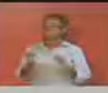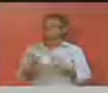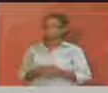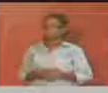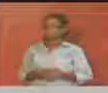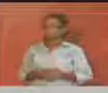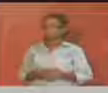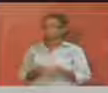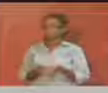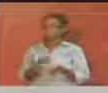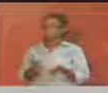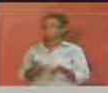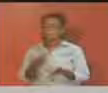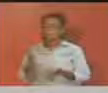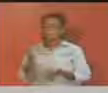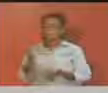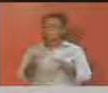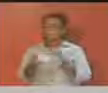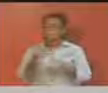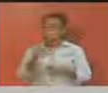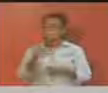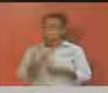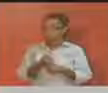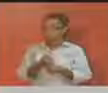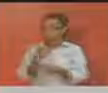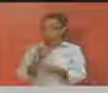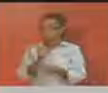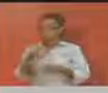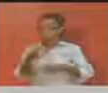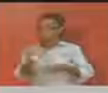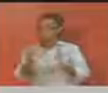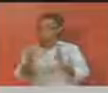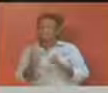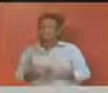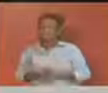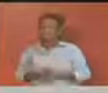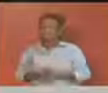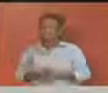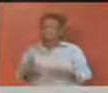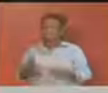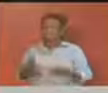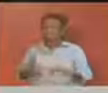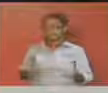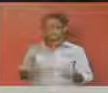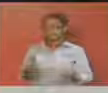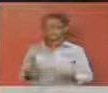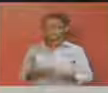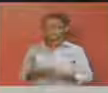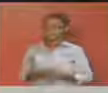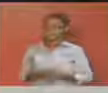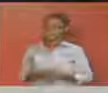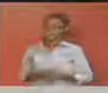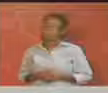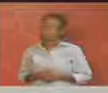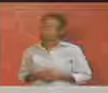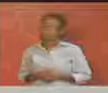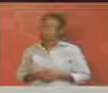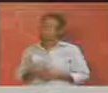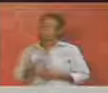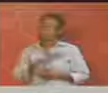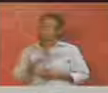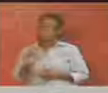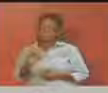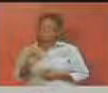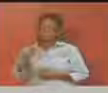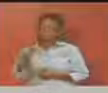other part of the vaccine can cause the vaccine to be not what is intended to be. So they have to look at the human resource that is in the plant. They look at